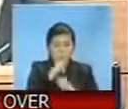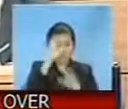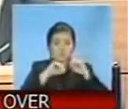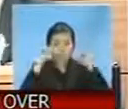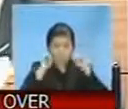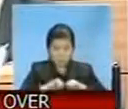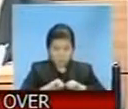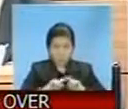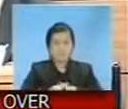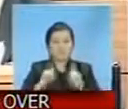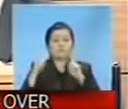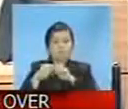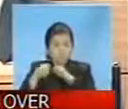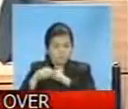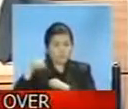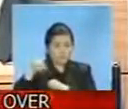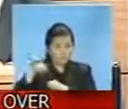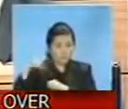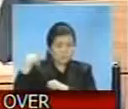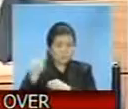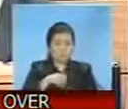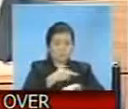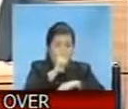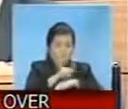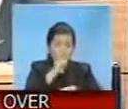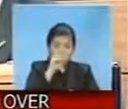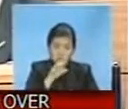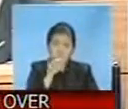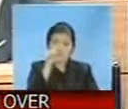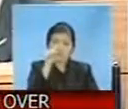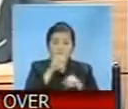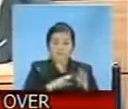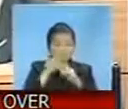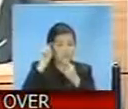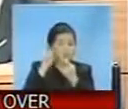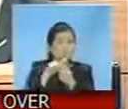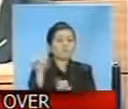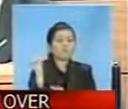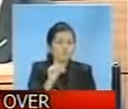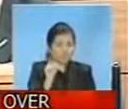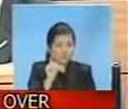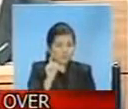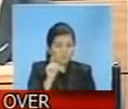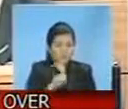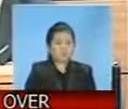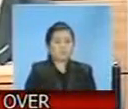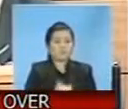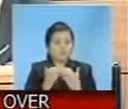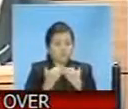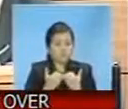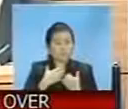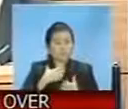of dialogue before going ahead with a number of proposed measures. He said the Government Control House Committee on